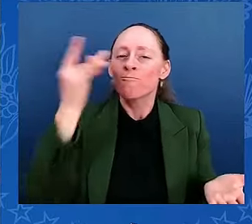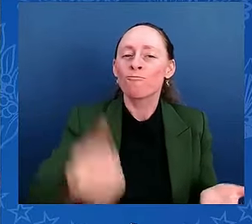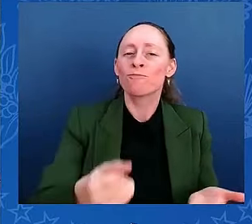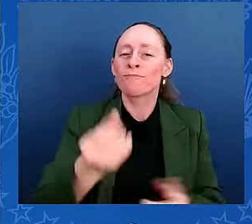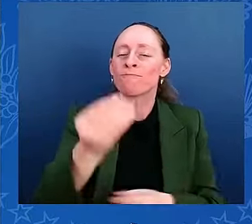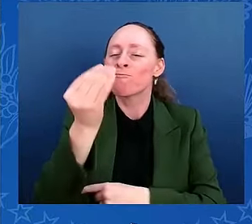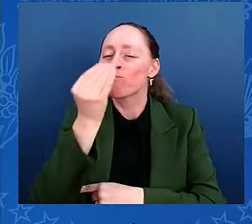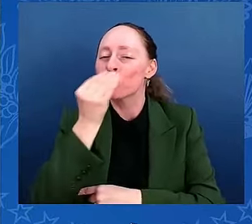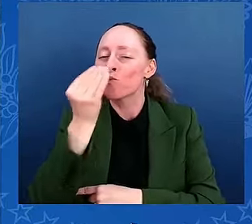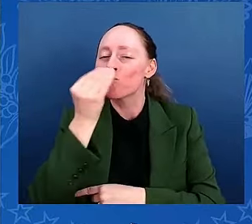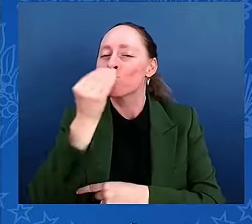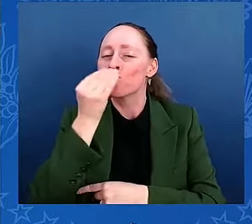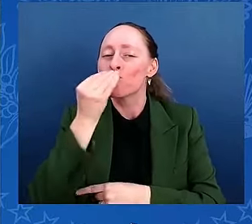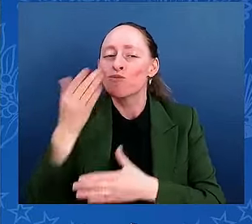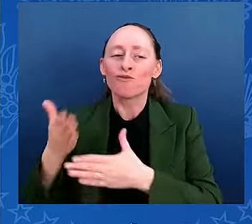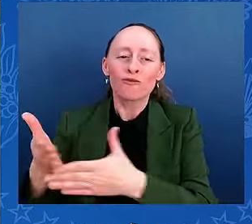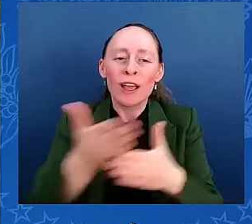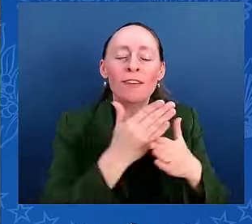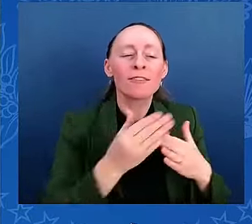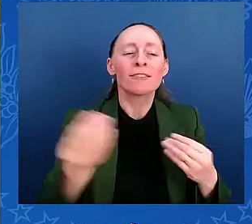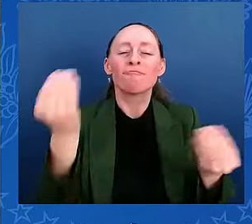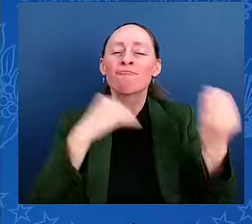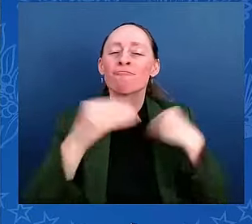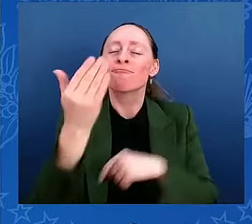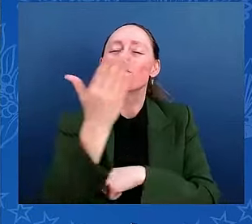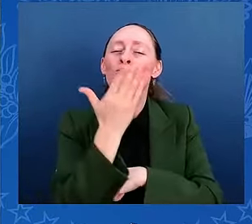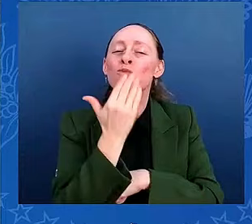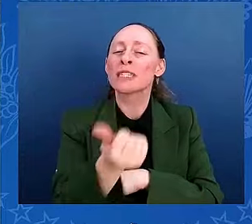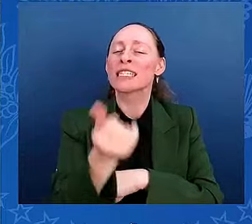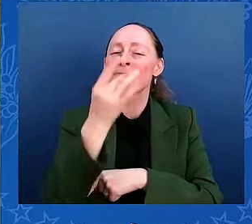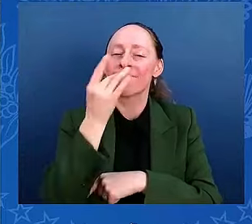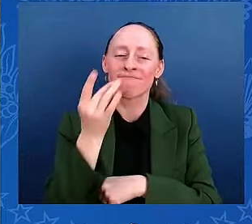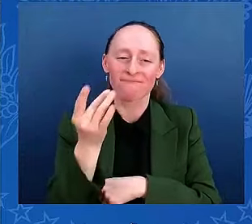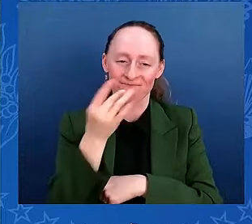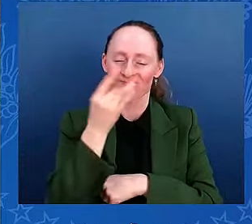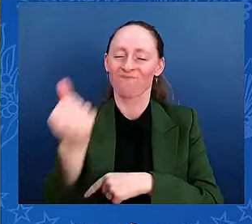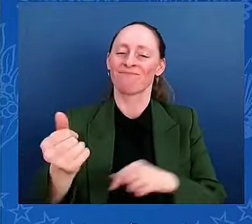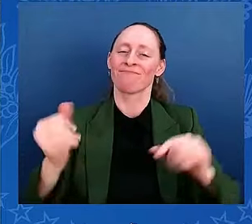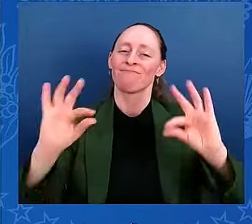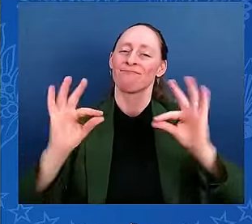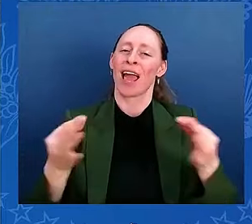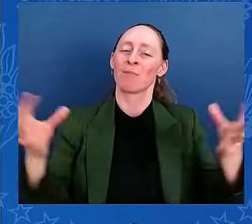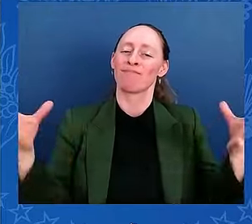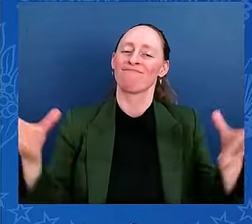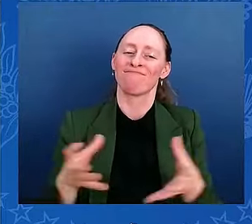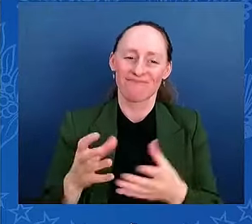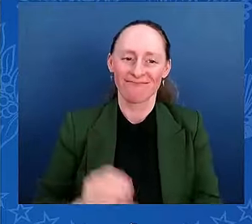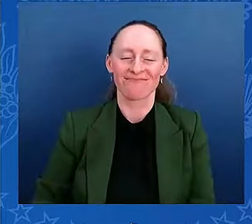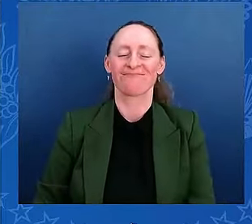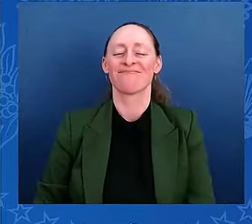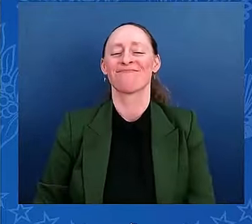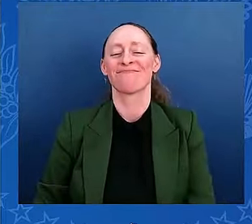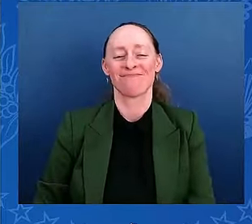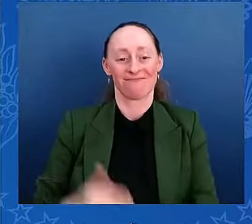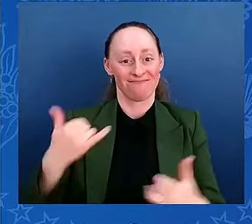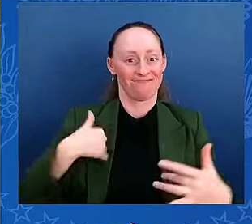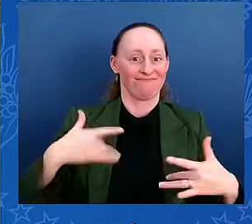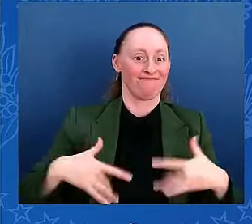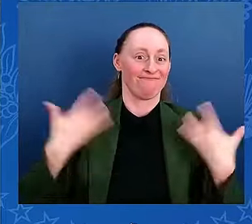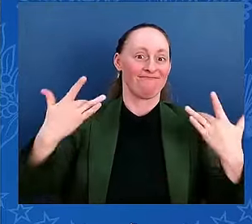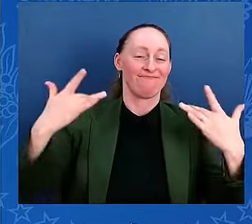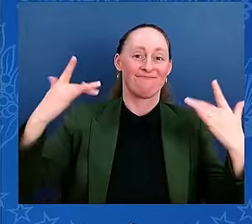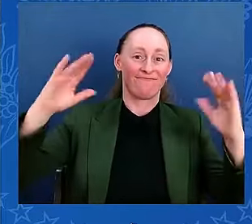a family. Now, it's my pleasure to introduce a man who's always felt at